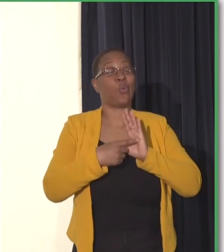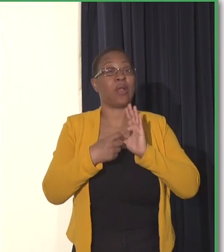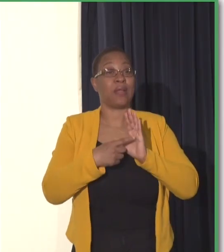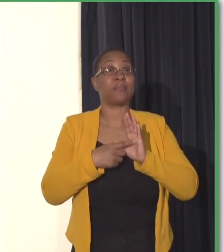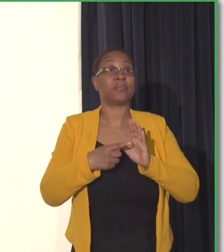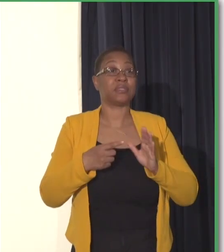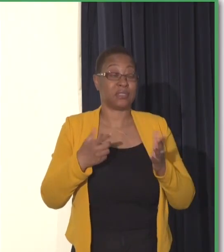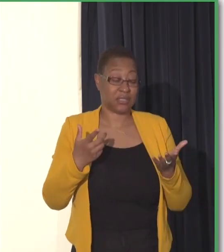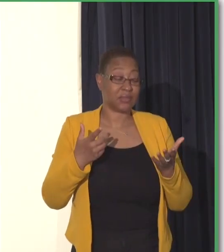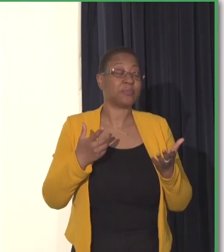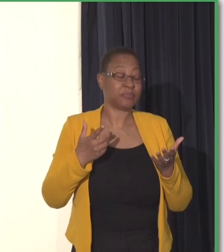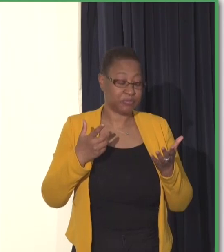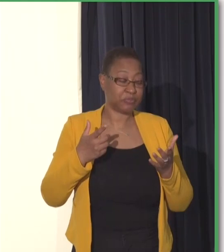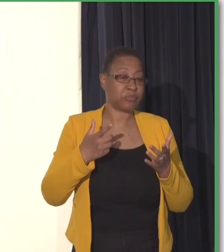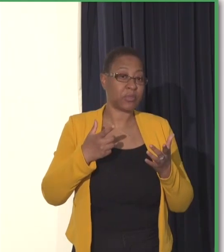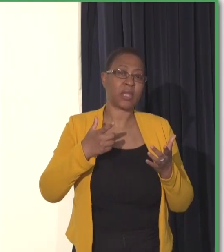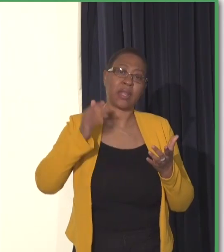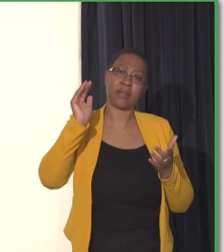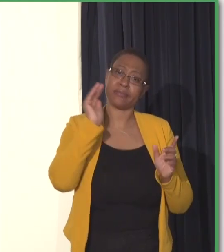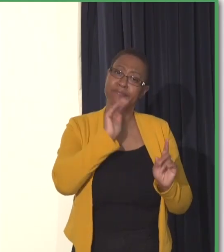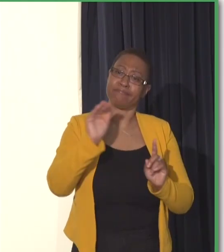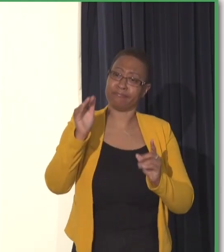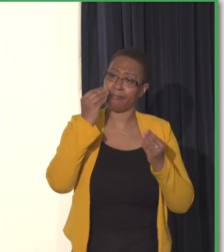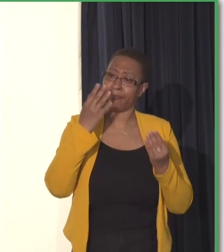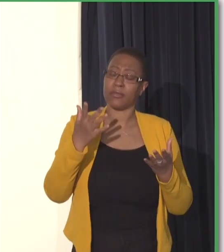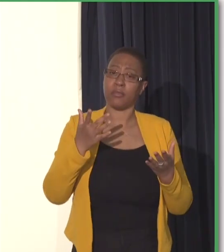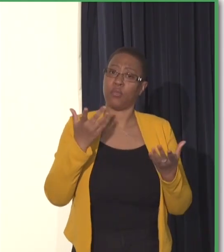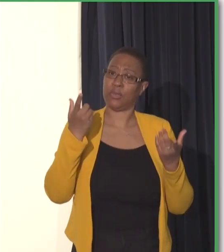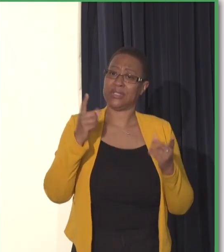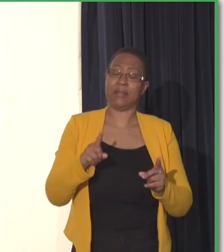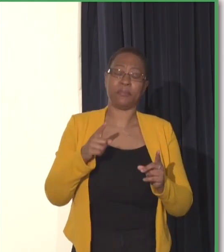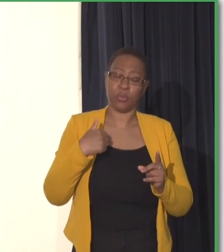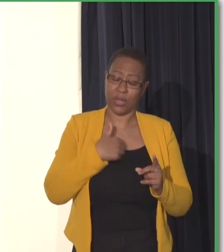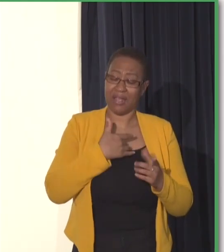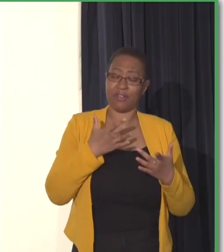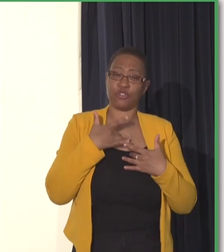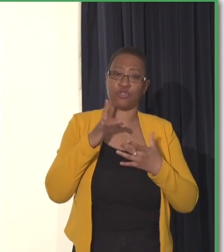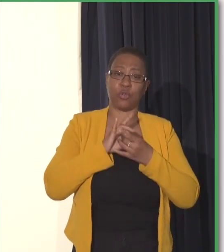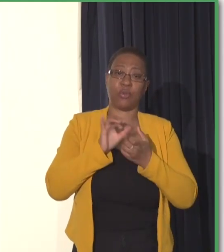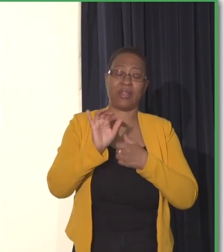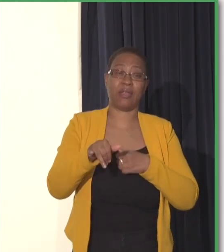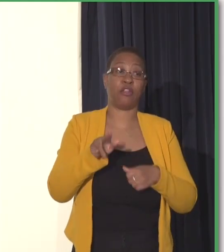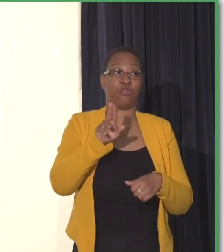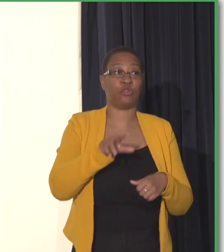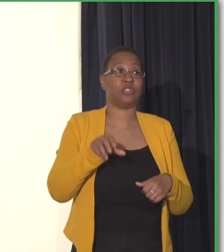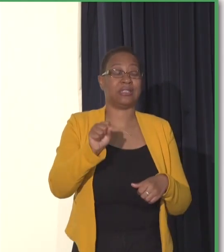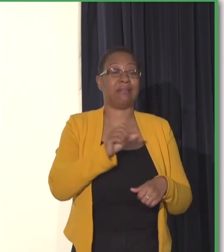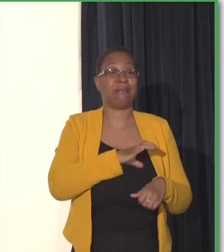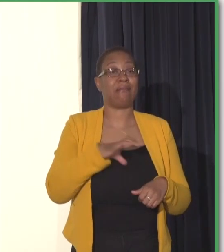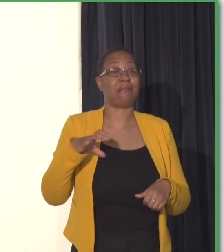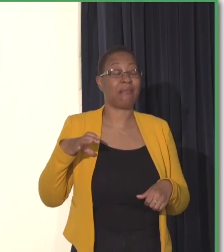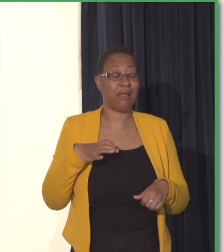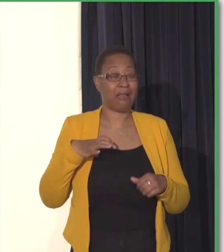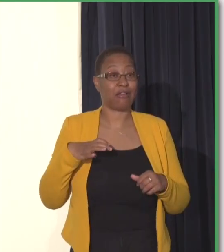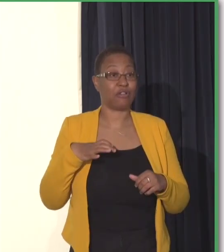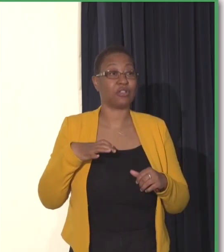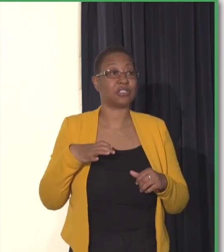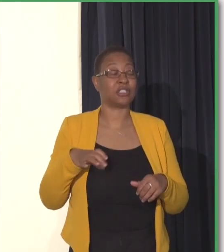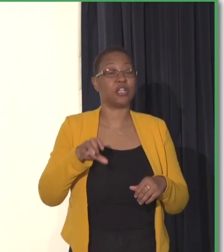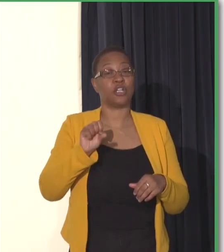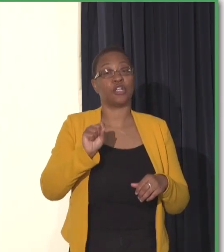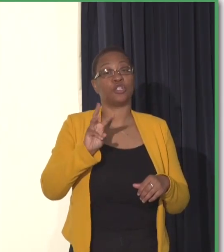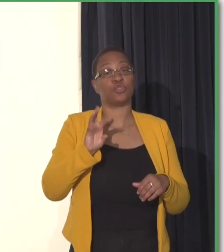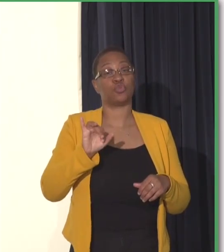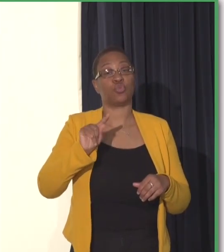and express our concerns about what is happening. The United States Congress switchboard